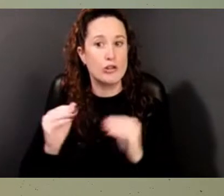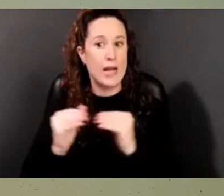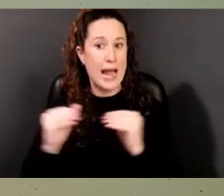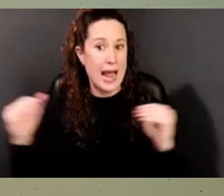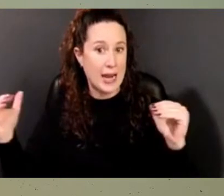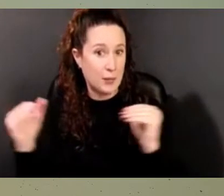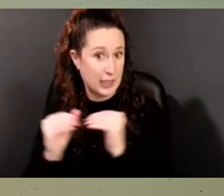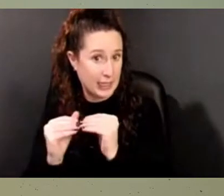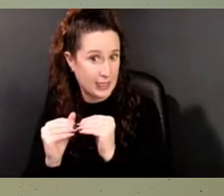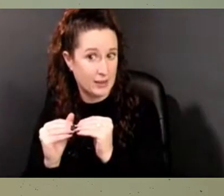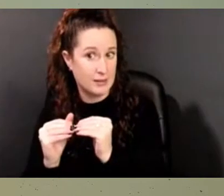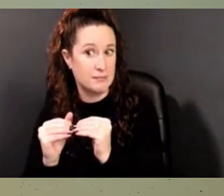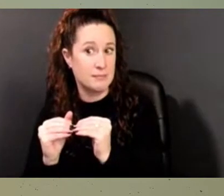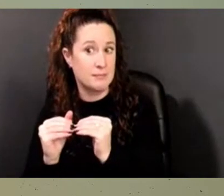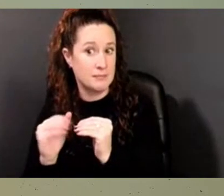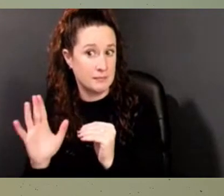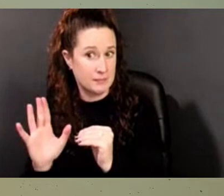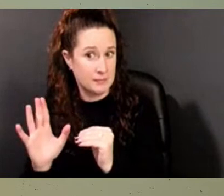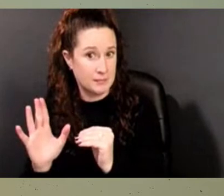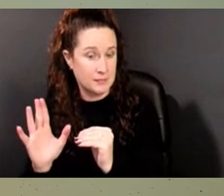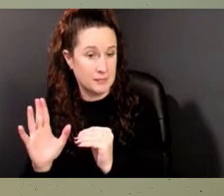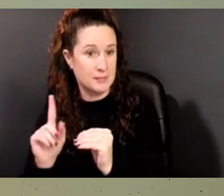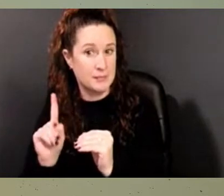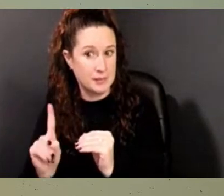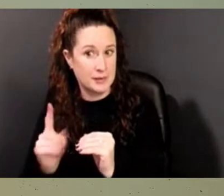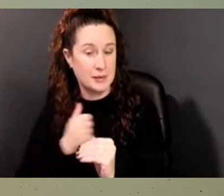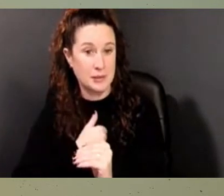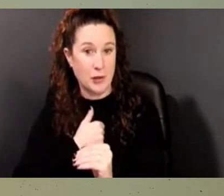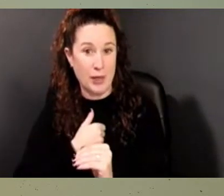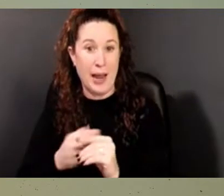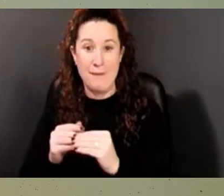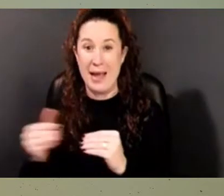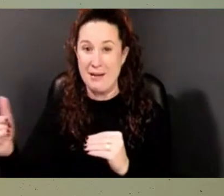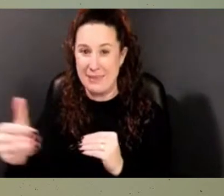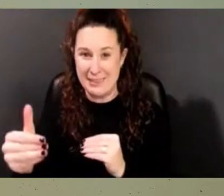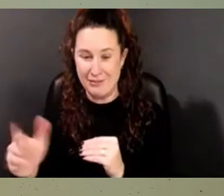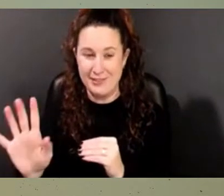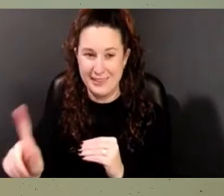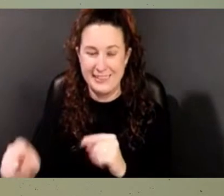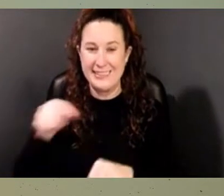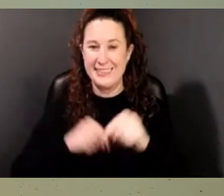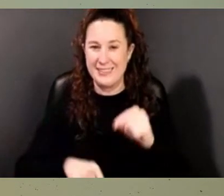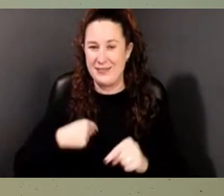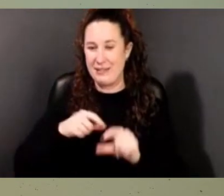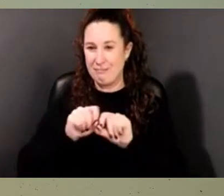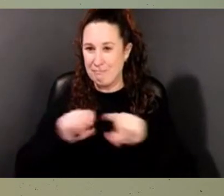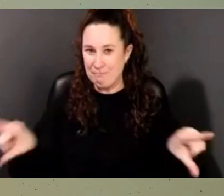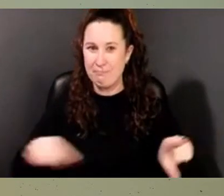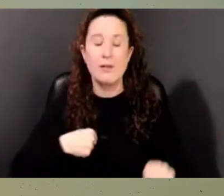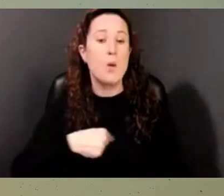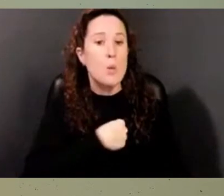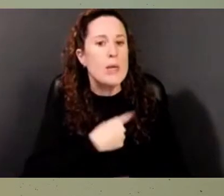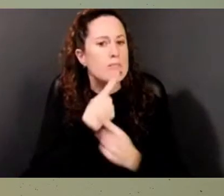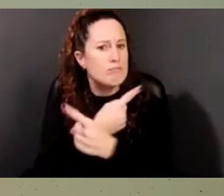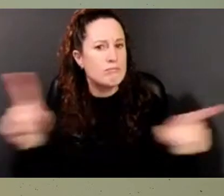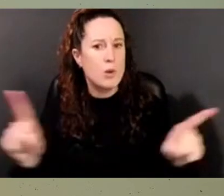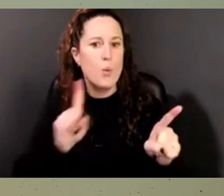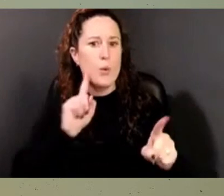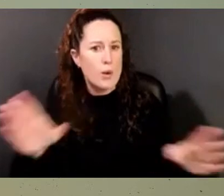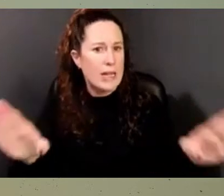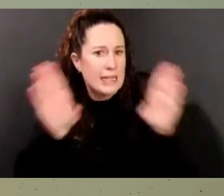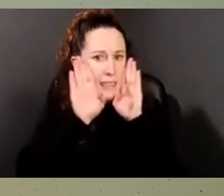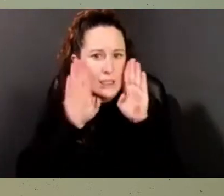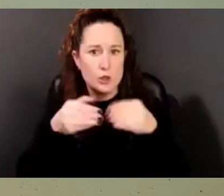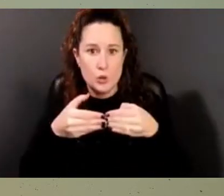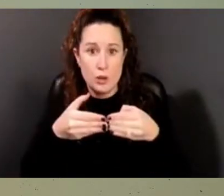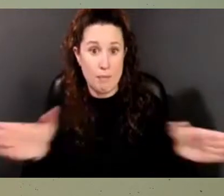I went ahead of myself, sorry. We stated that we would listen to the public and be a safe space